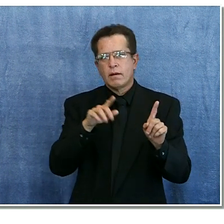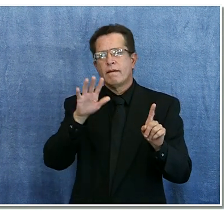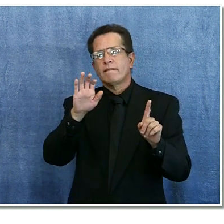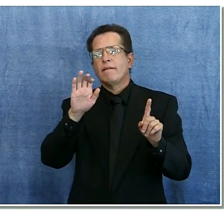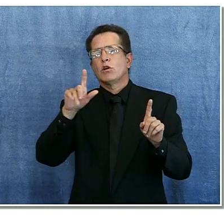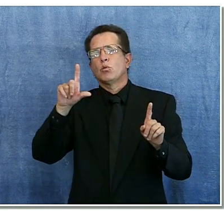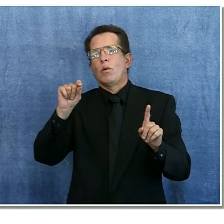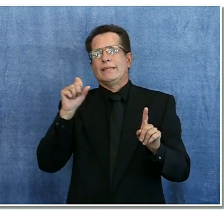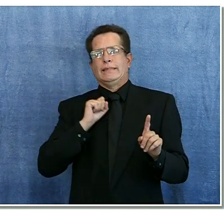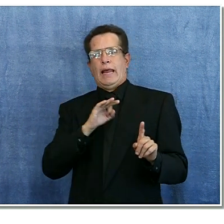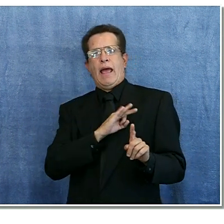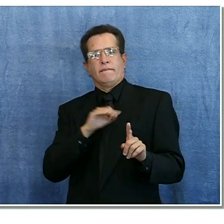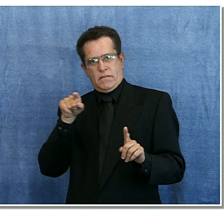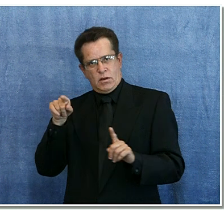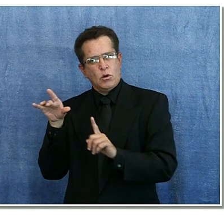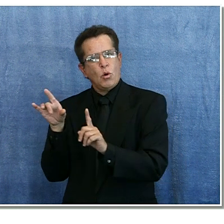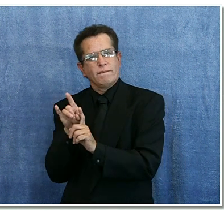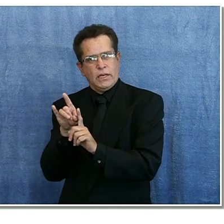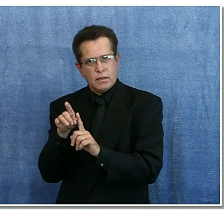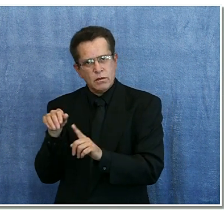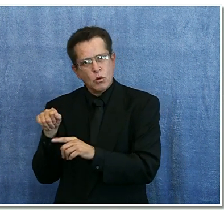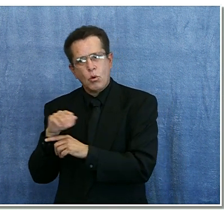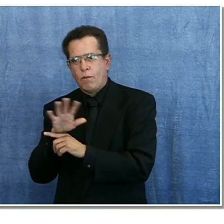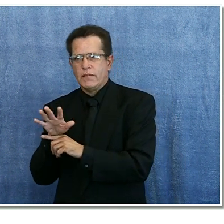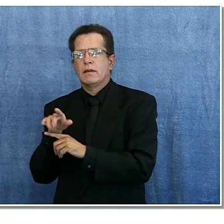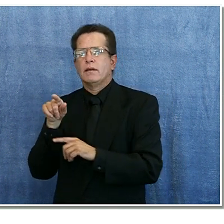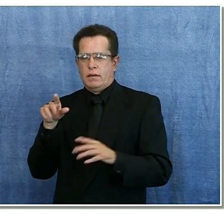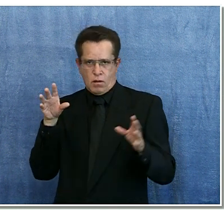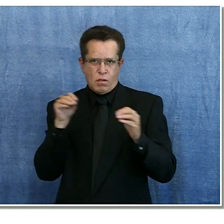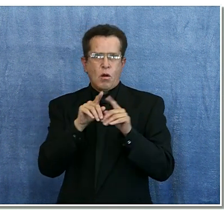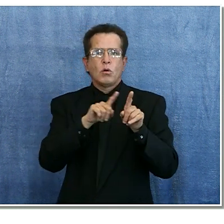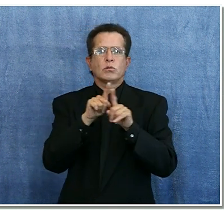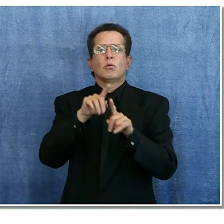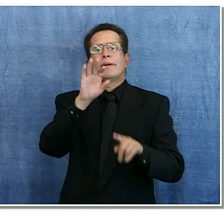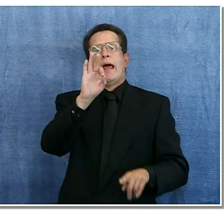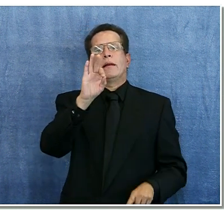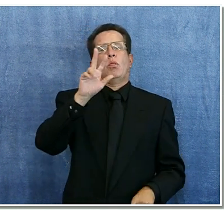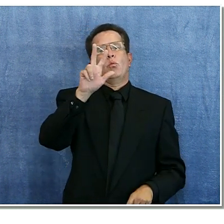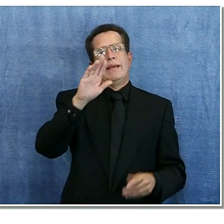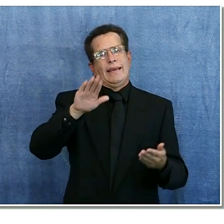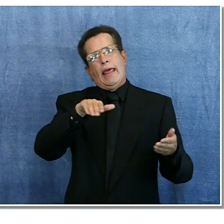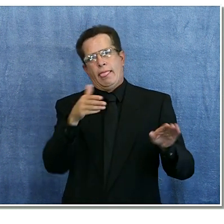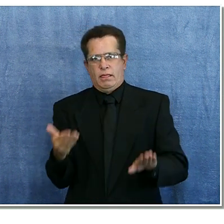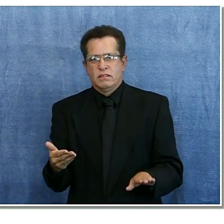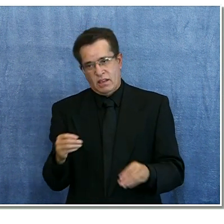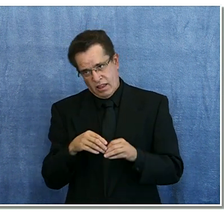staff reported, and this includes 93 deaths. Lastly, in the